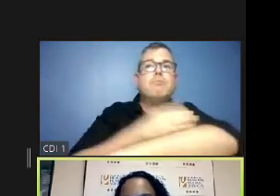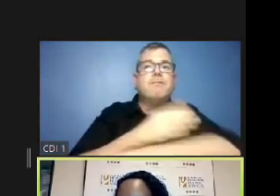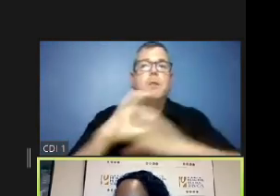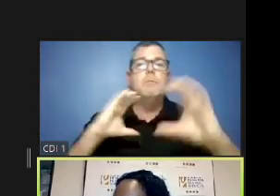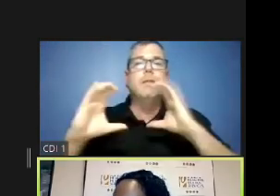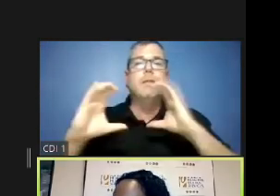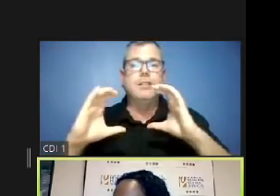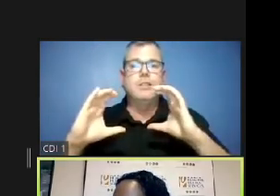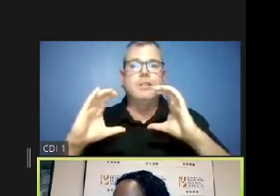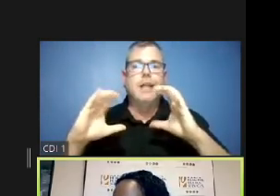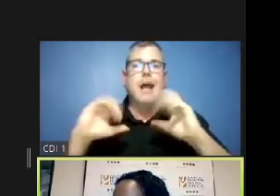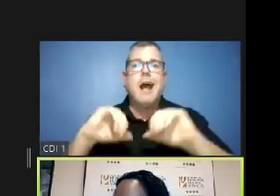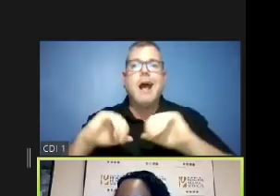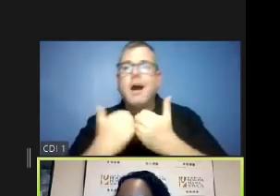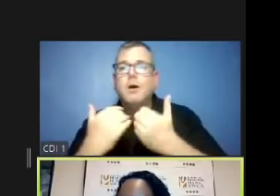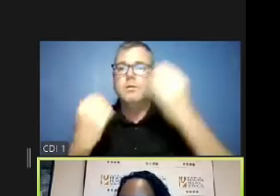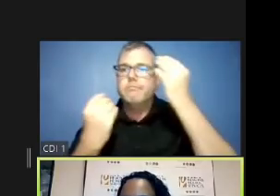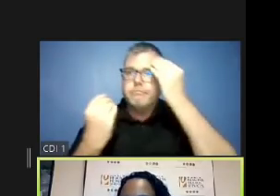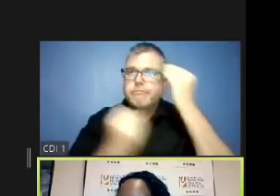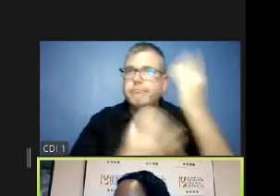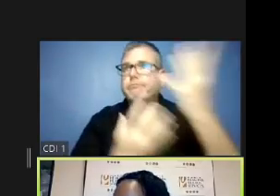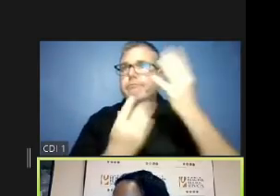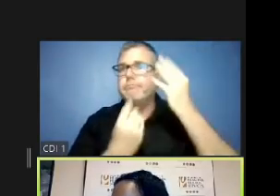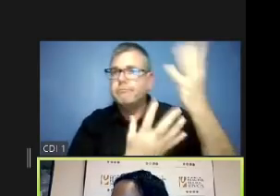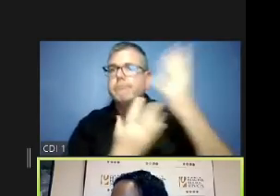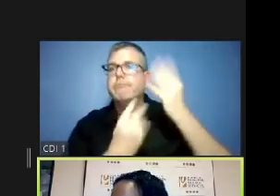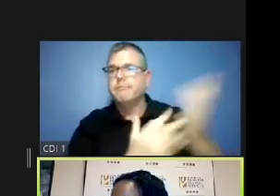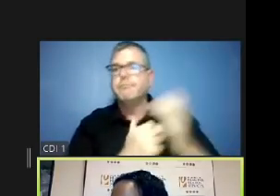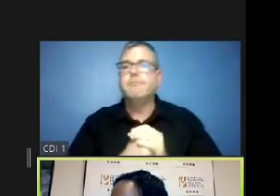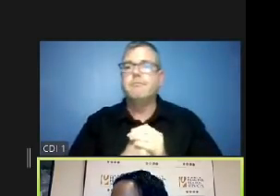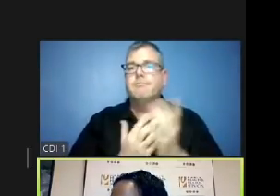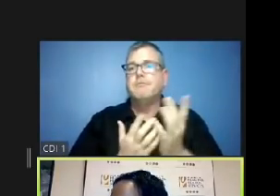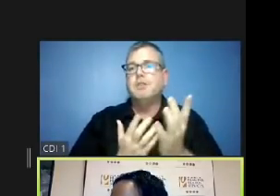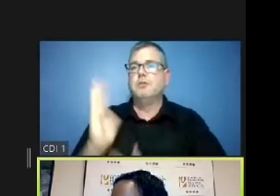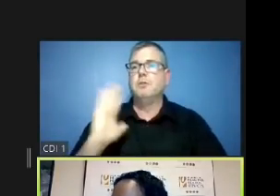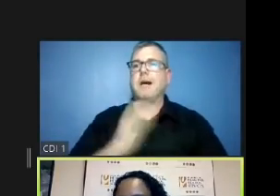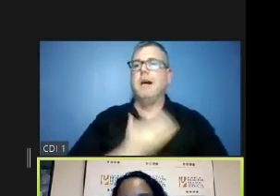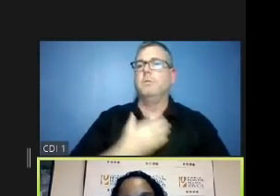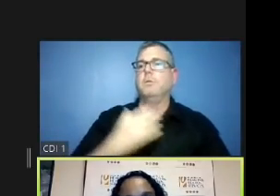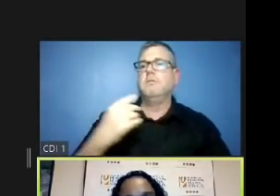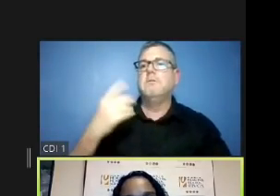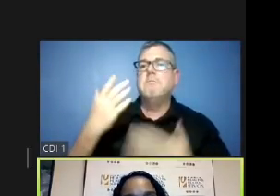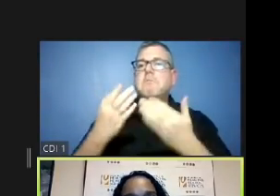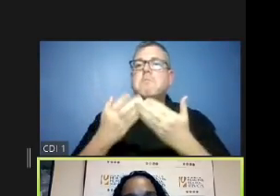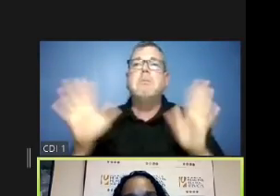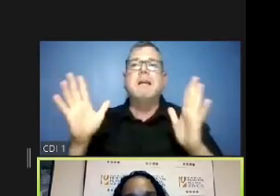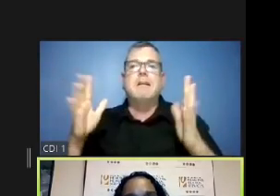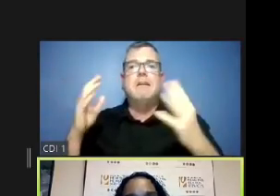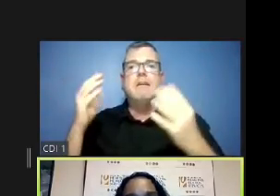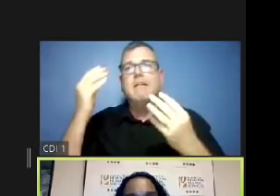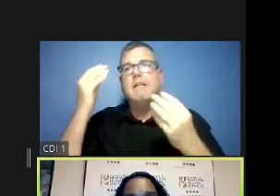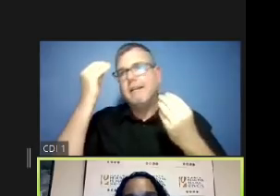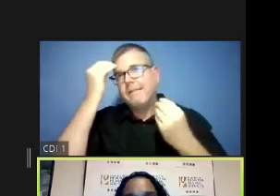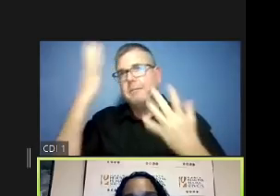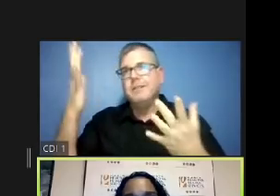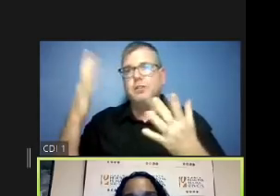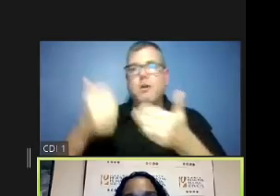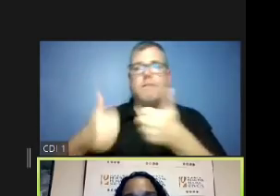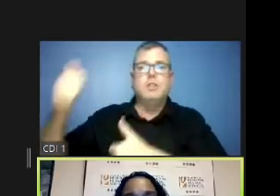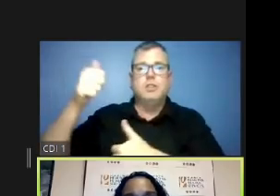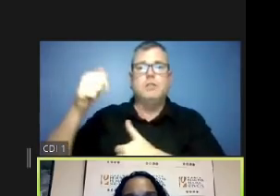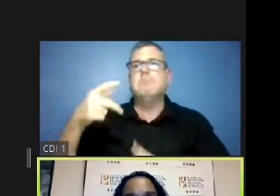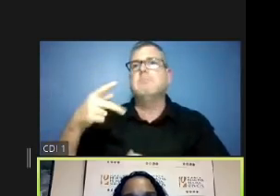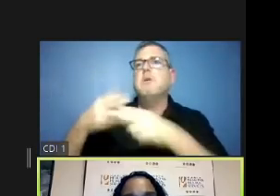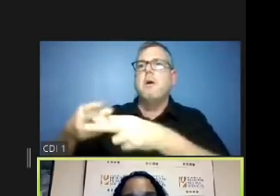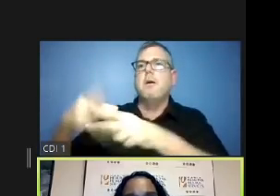public information officer. And also we want to make sure that you're aware that we